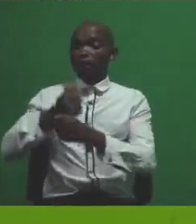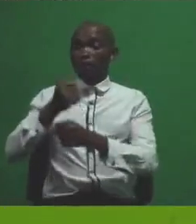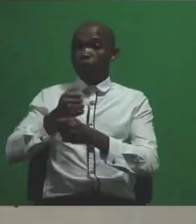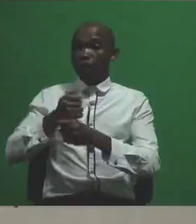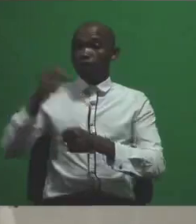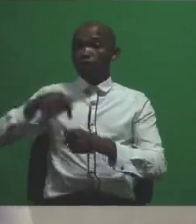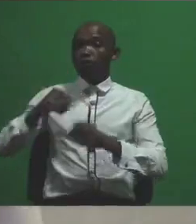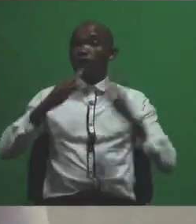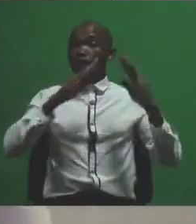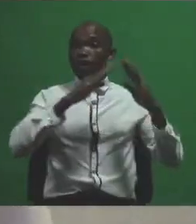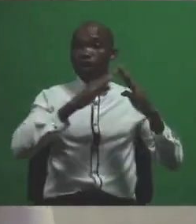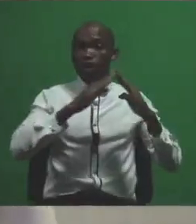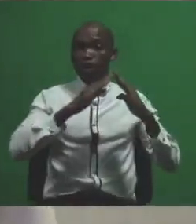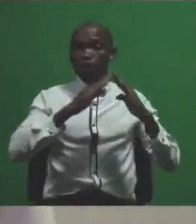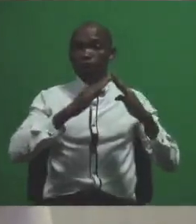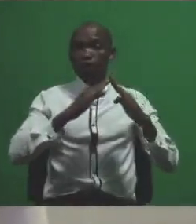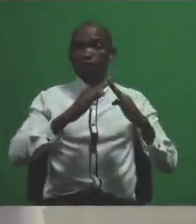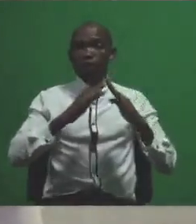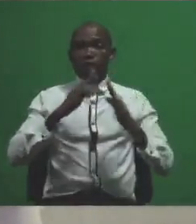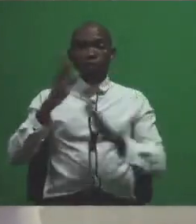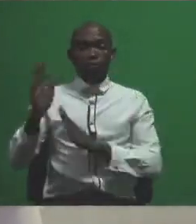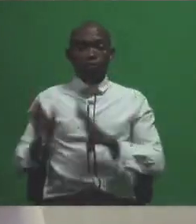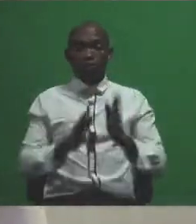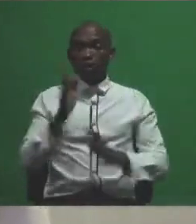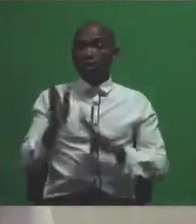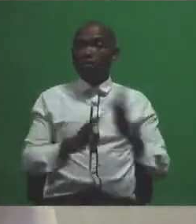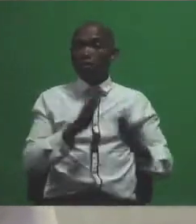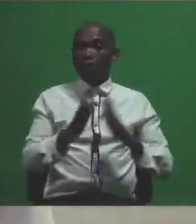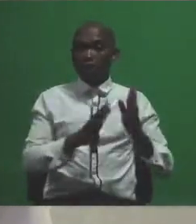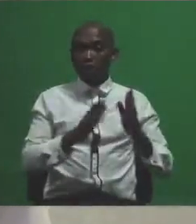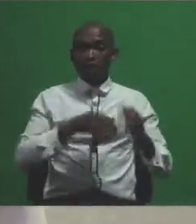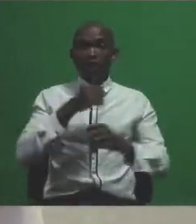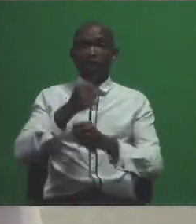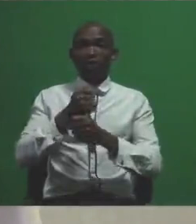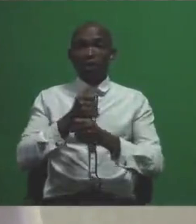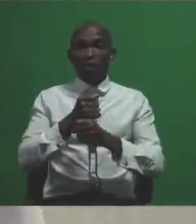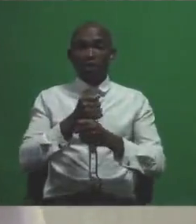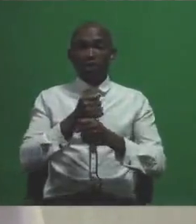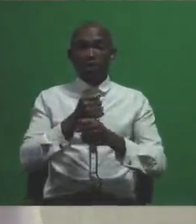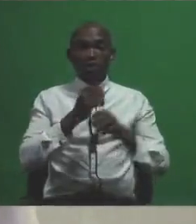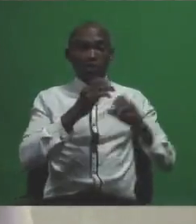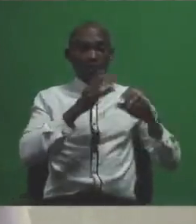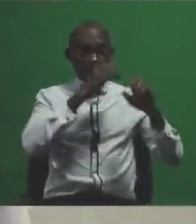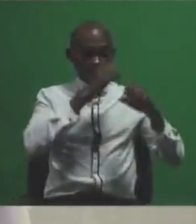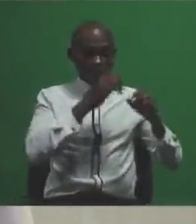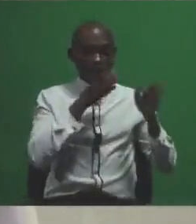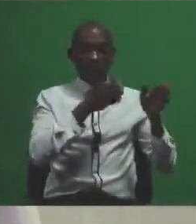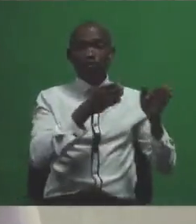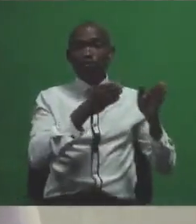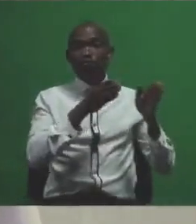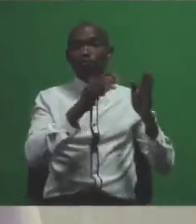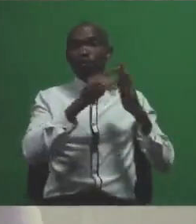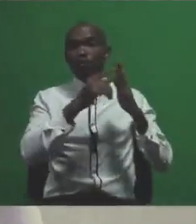to prepare 5 laboratory rules. Prepare and write,